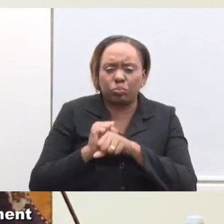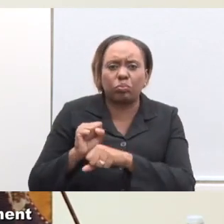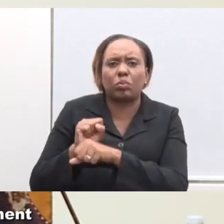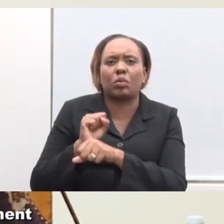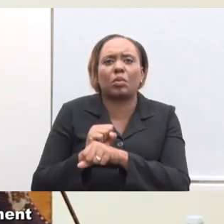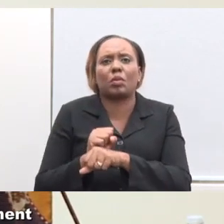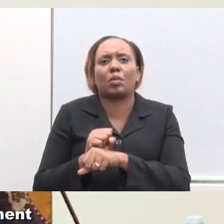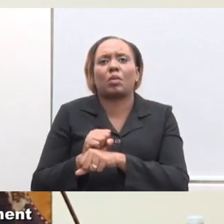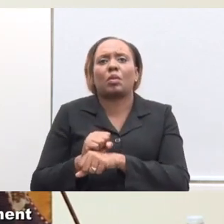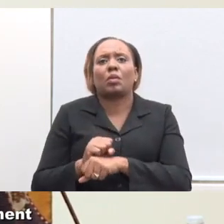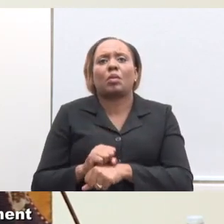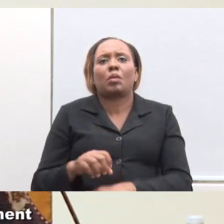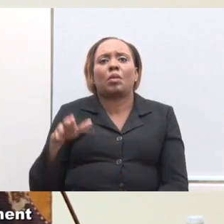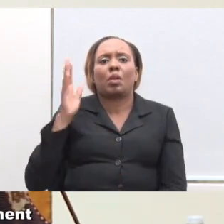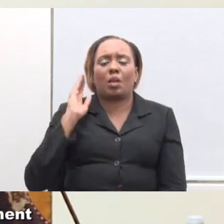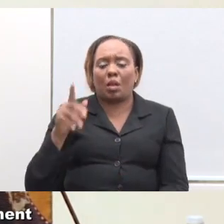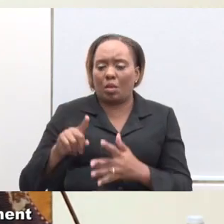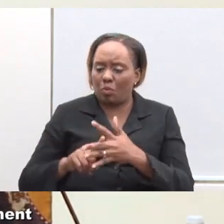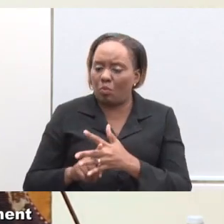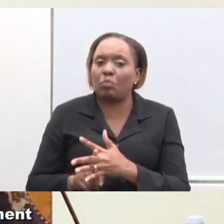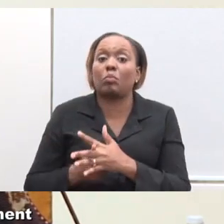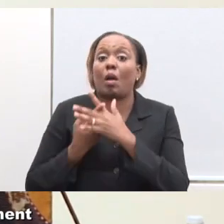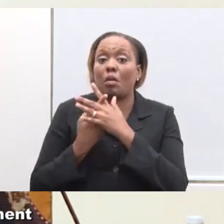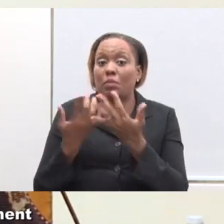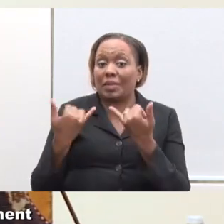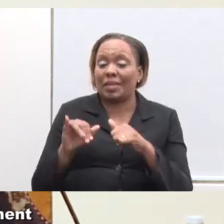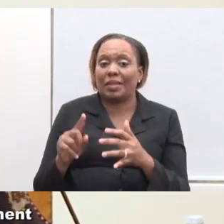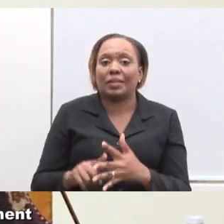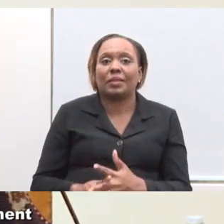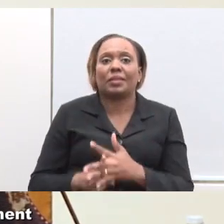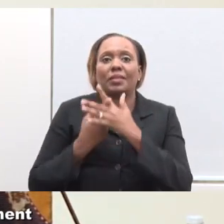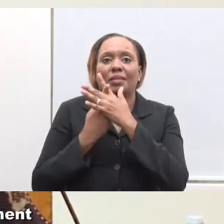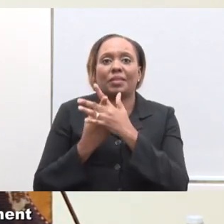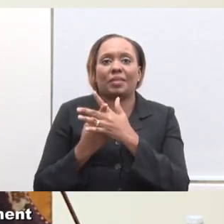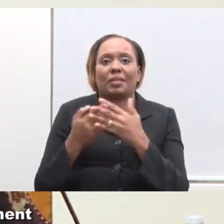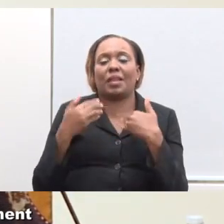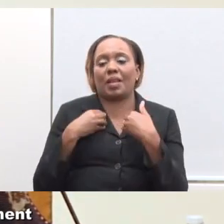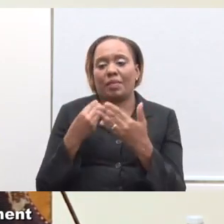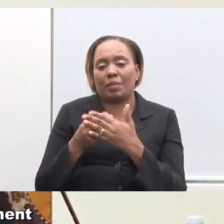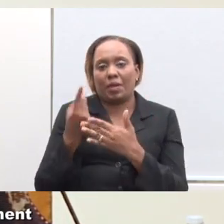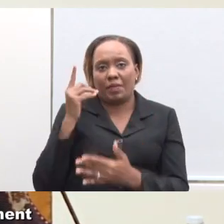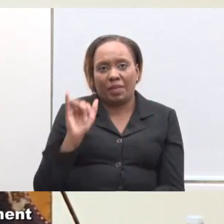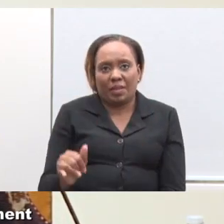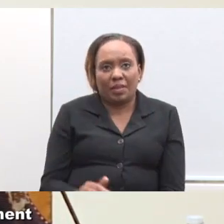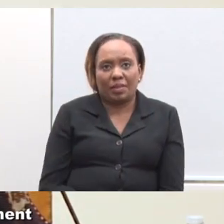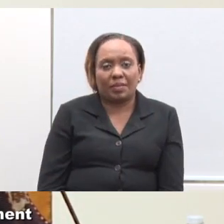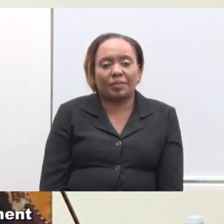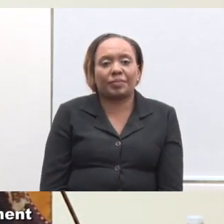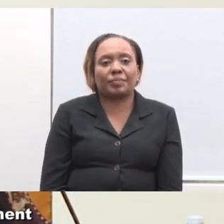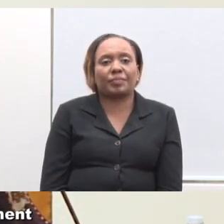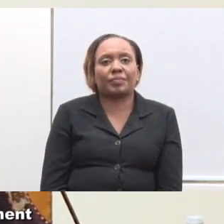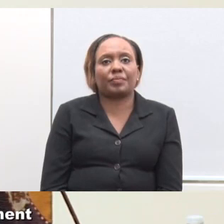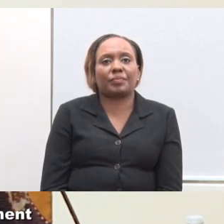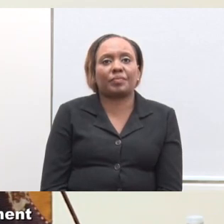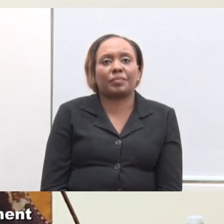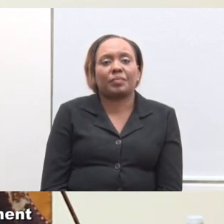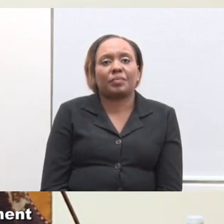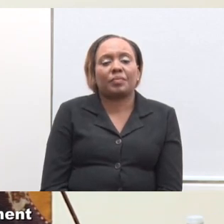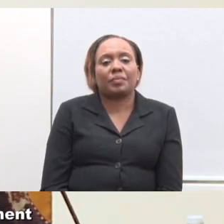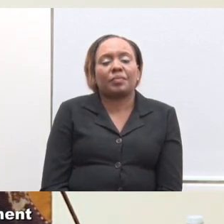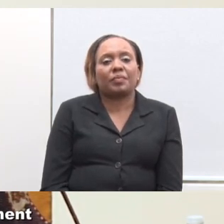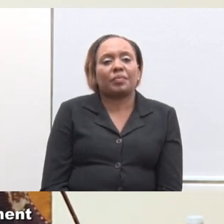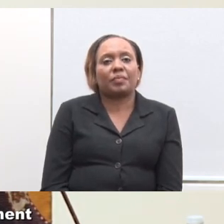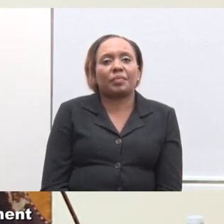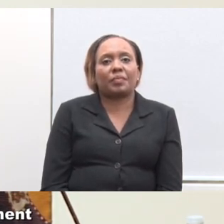coming out of the ground as we go forward, and that they too have the funds for this. And we have been equally advised that